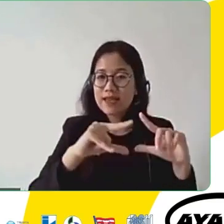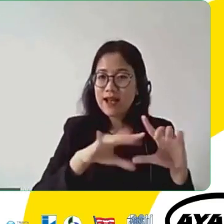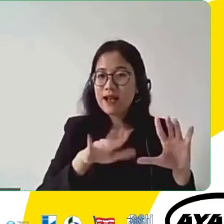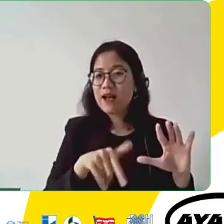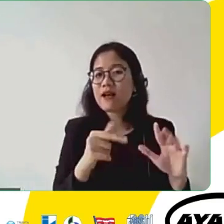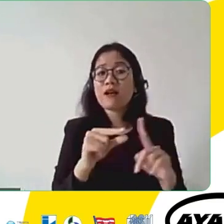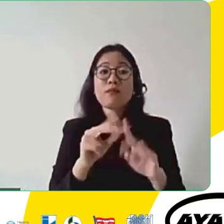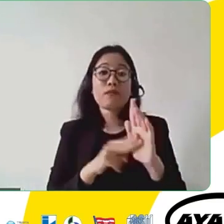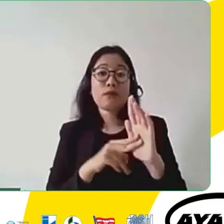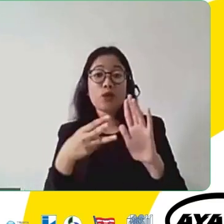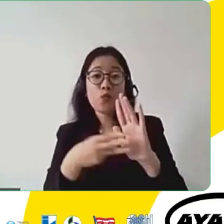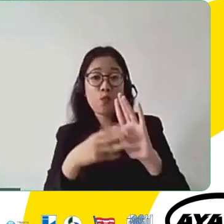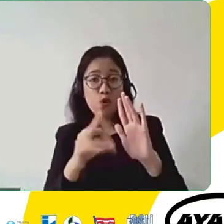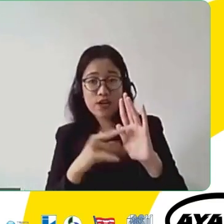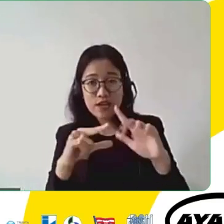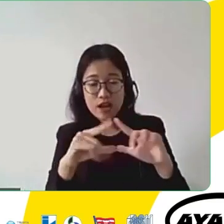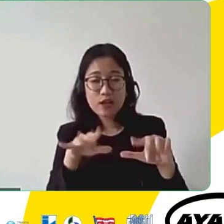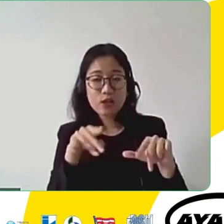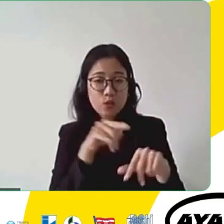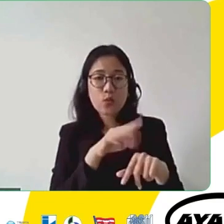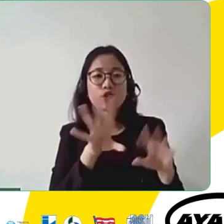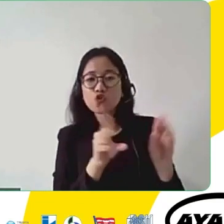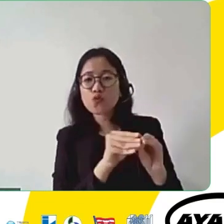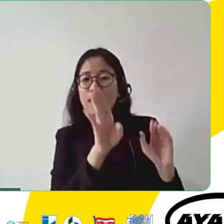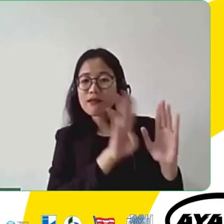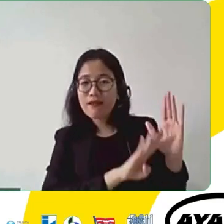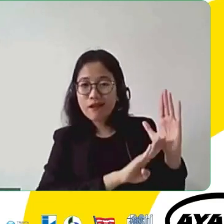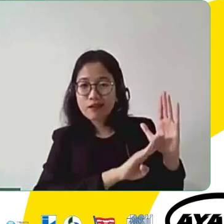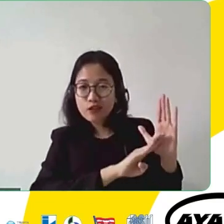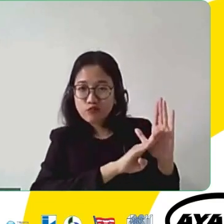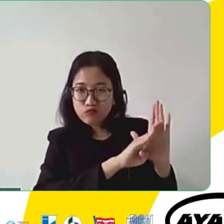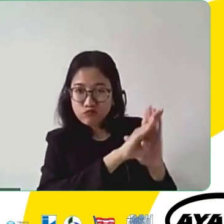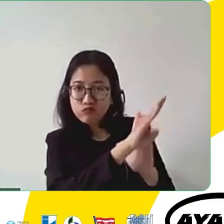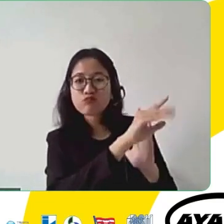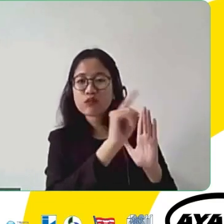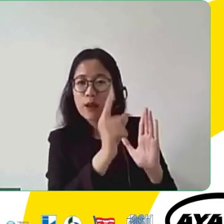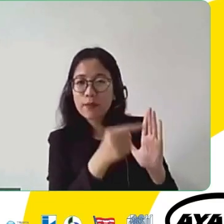but decreasing in 2020